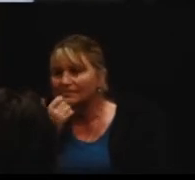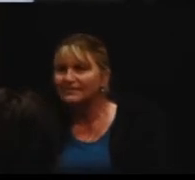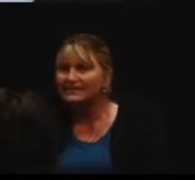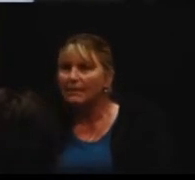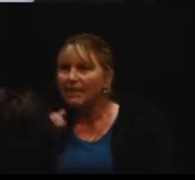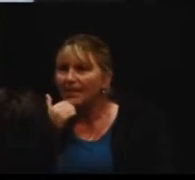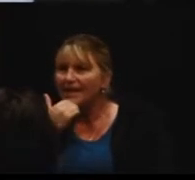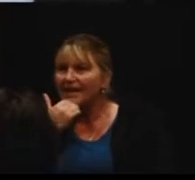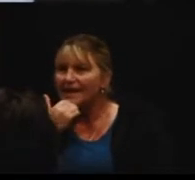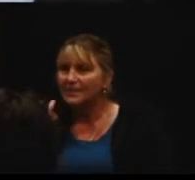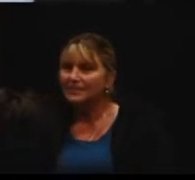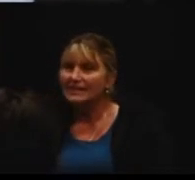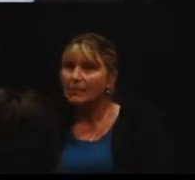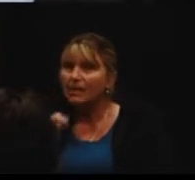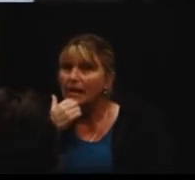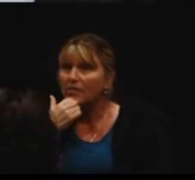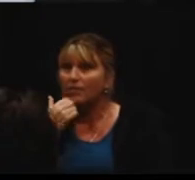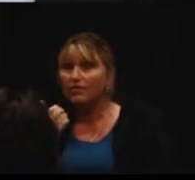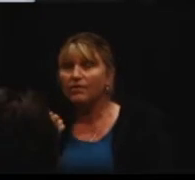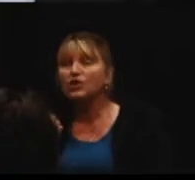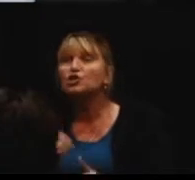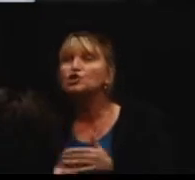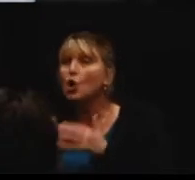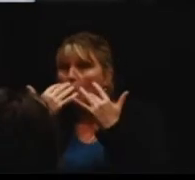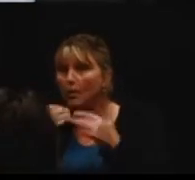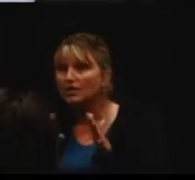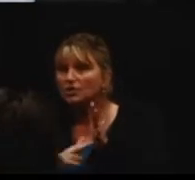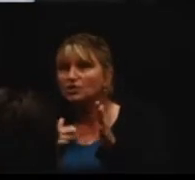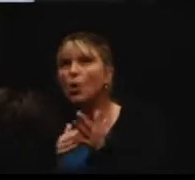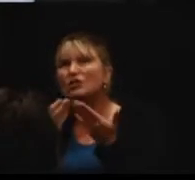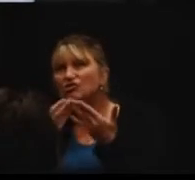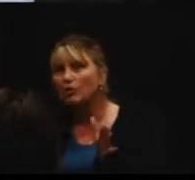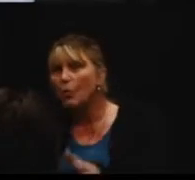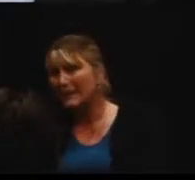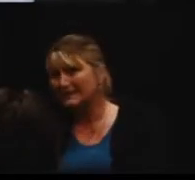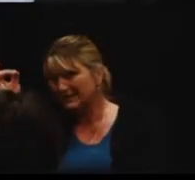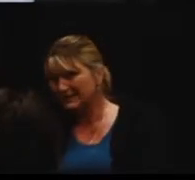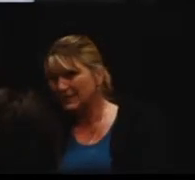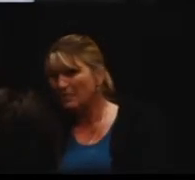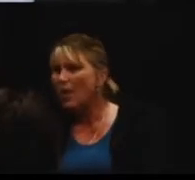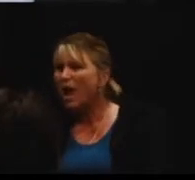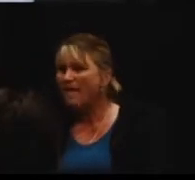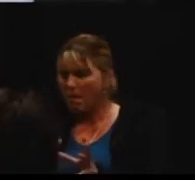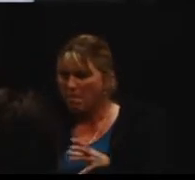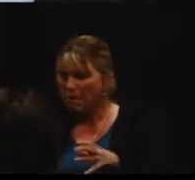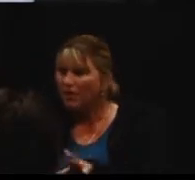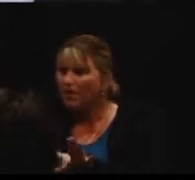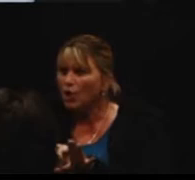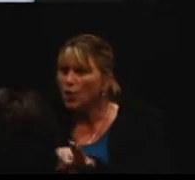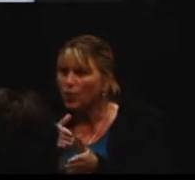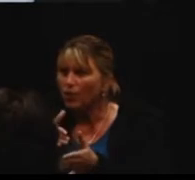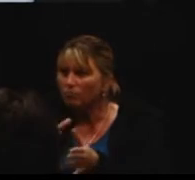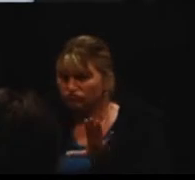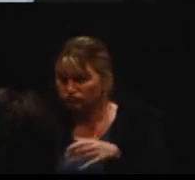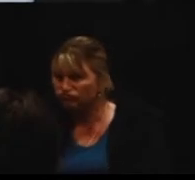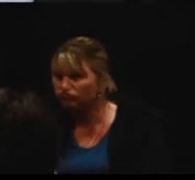the total population of New Zealand. And overall, we're about 6%, but what we've got is this bubble in our youth market, in our